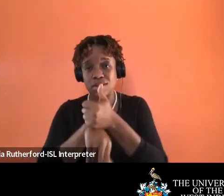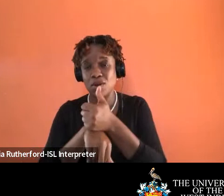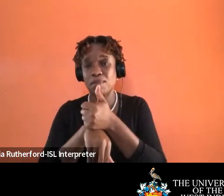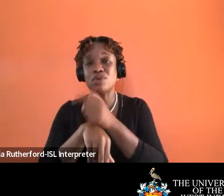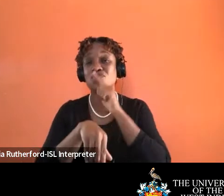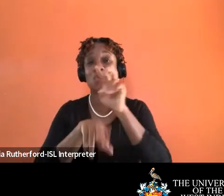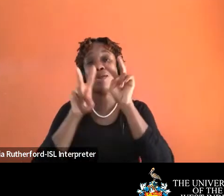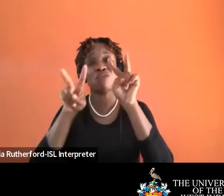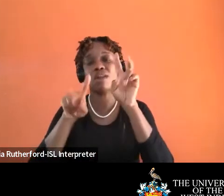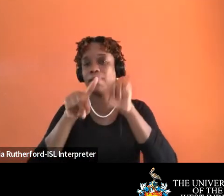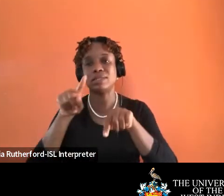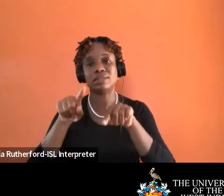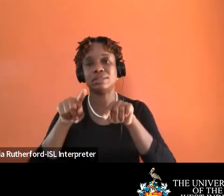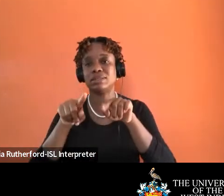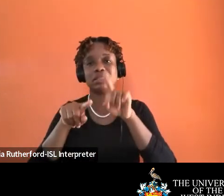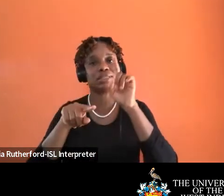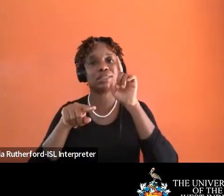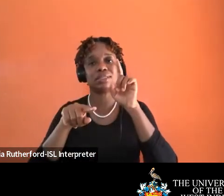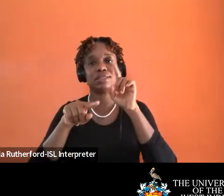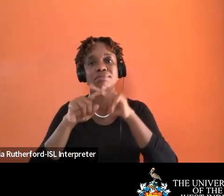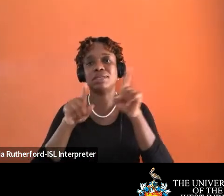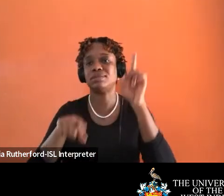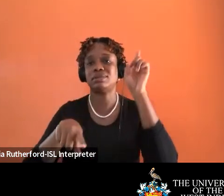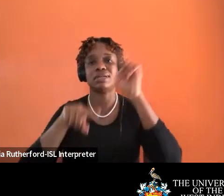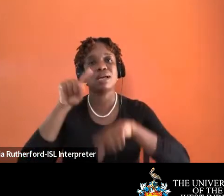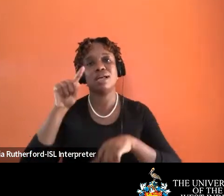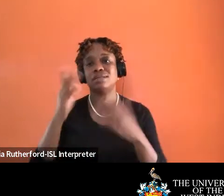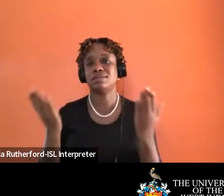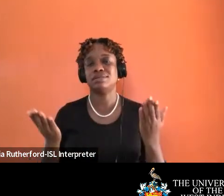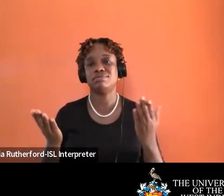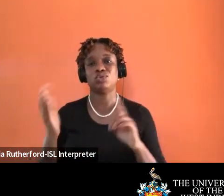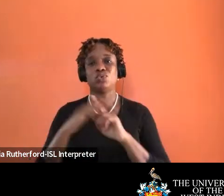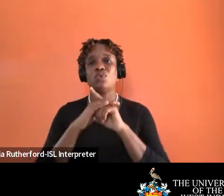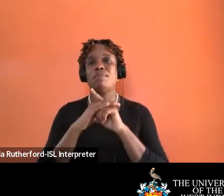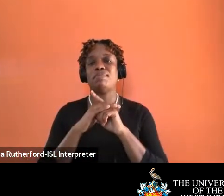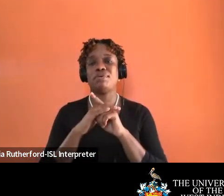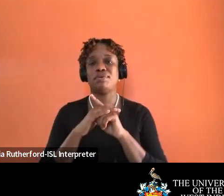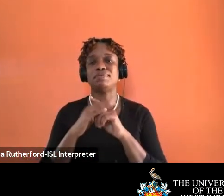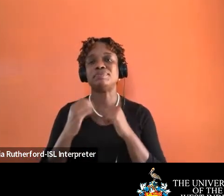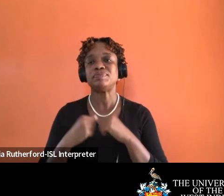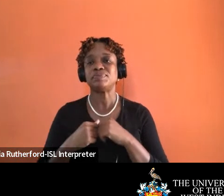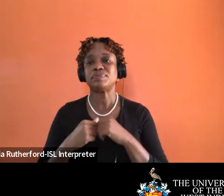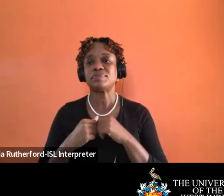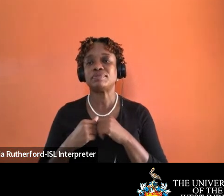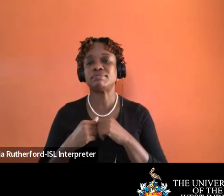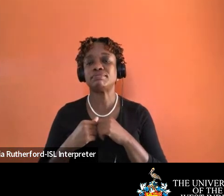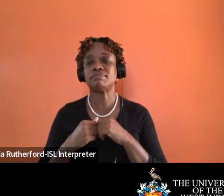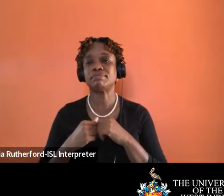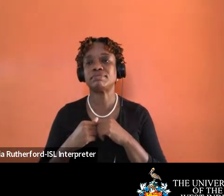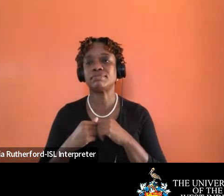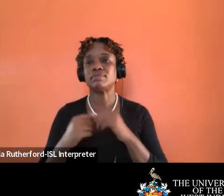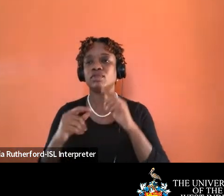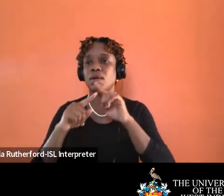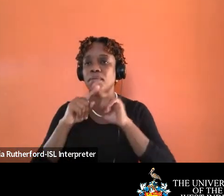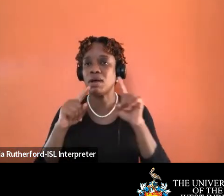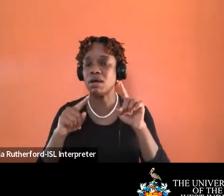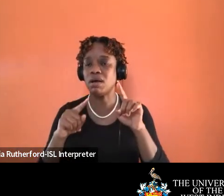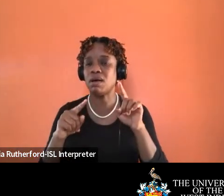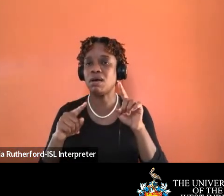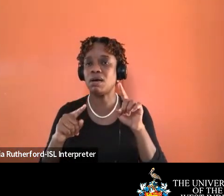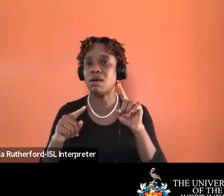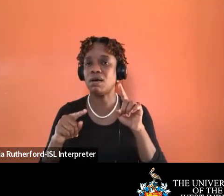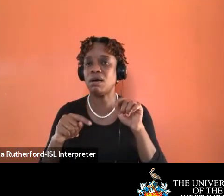has been a thread through almost all presentations. However, I'm sure she'll get an